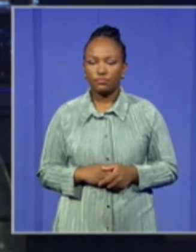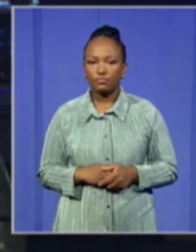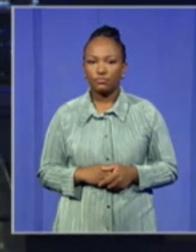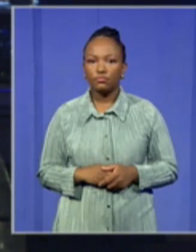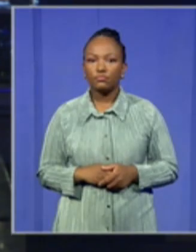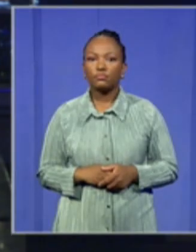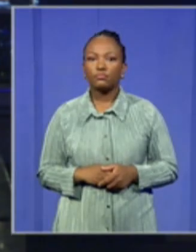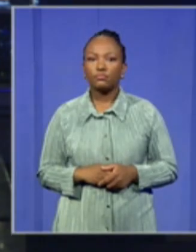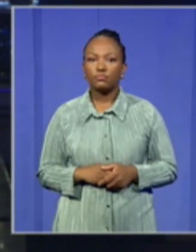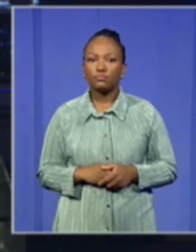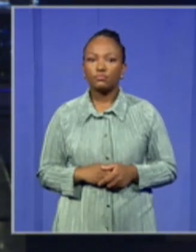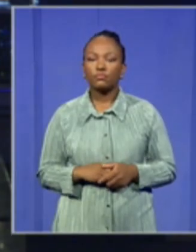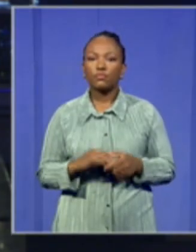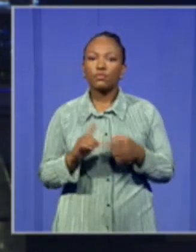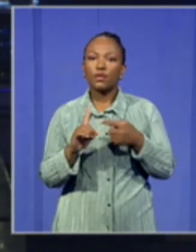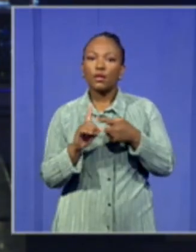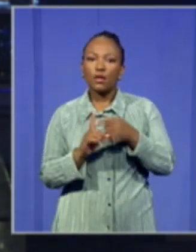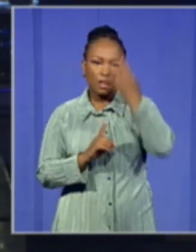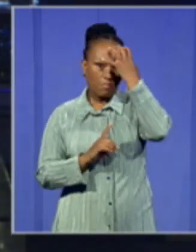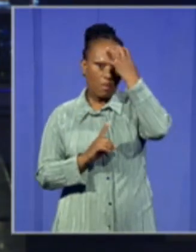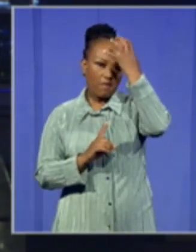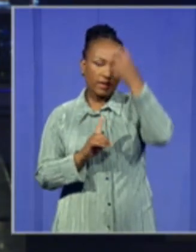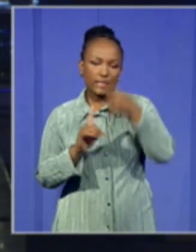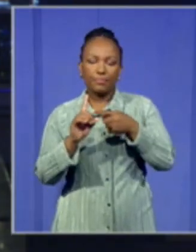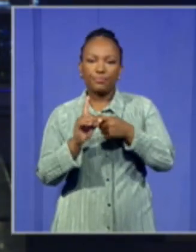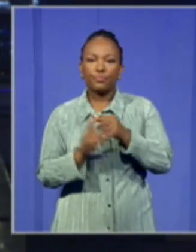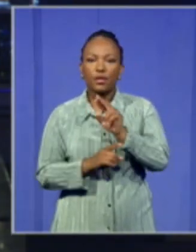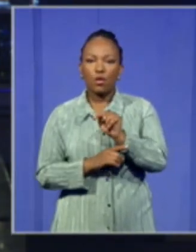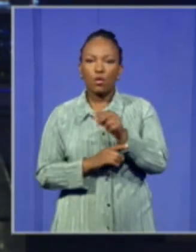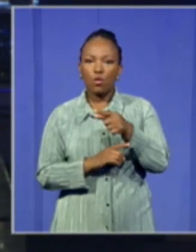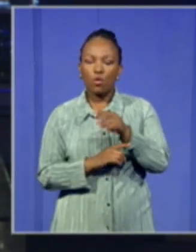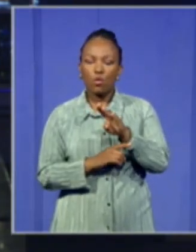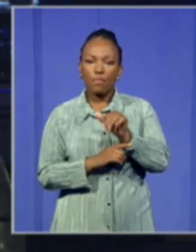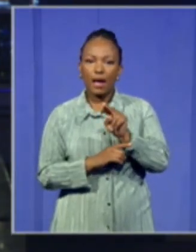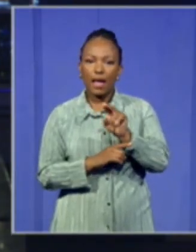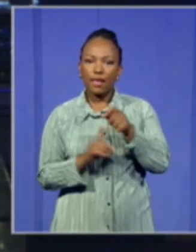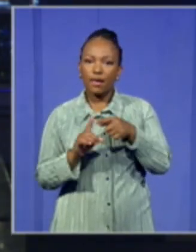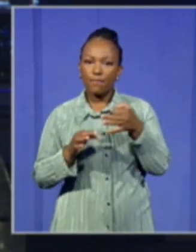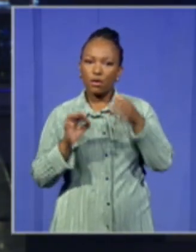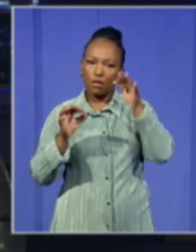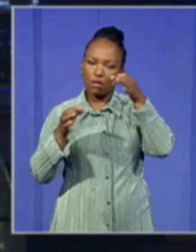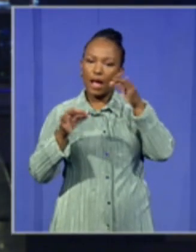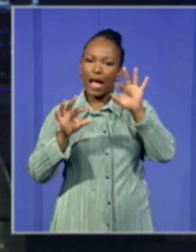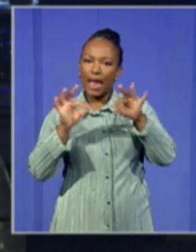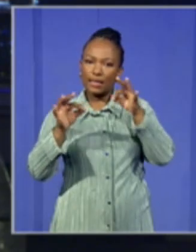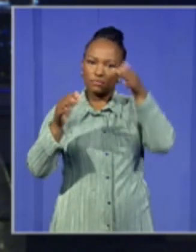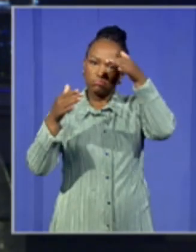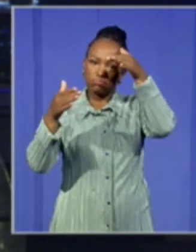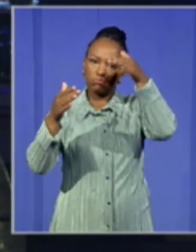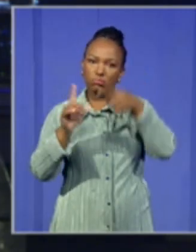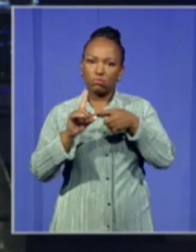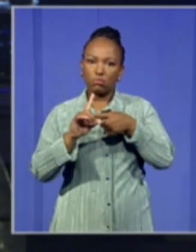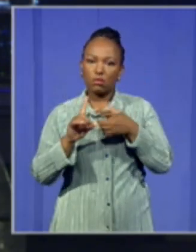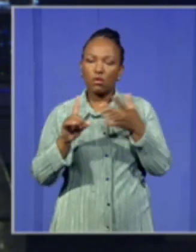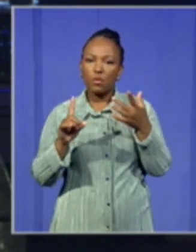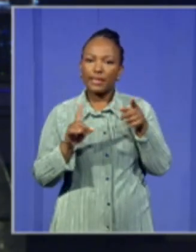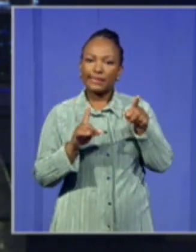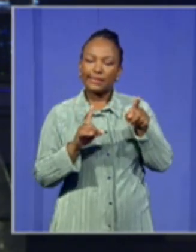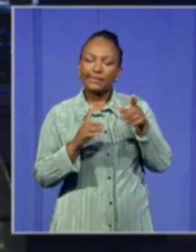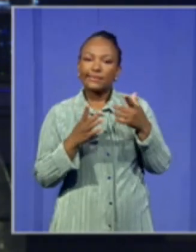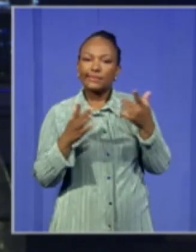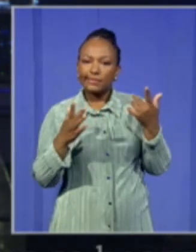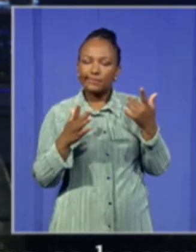Moitseanape mo mererong ya setso Professor Sehau Ngubane a re go retelelwa ke go atlanegisa kgotla ya segosi go samagana le merero ya